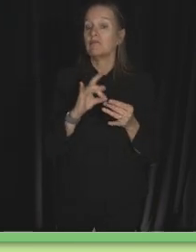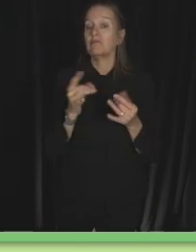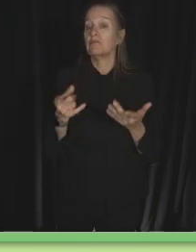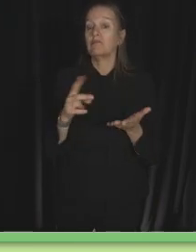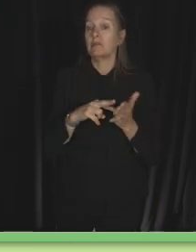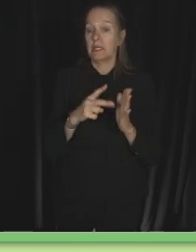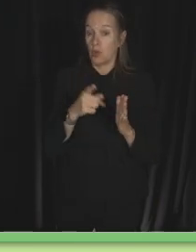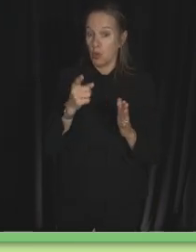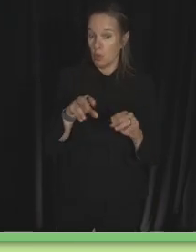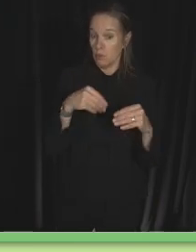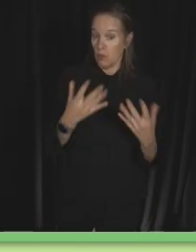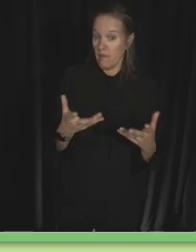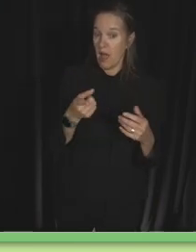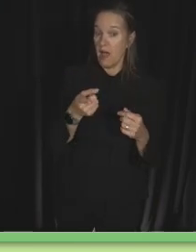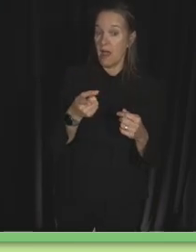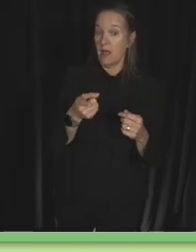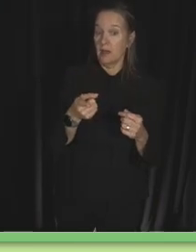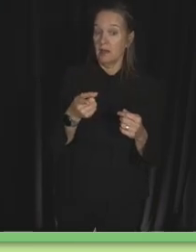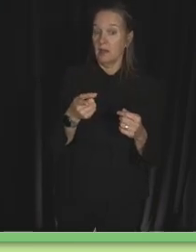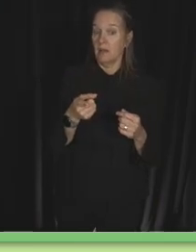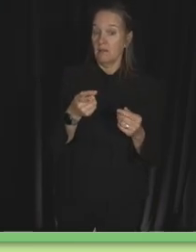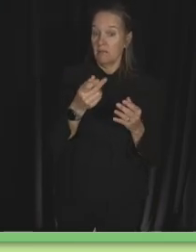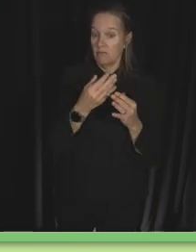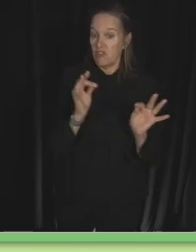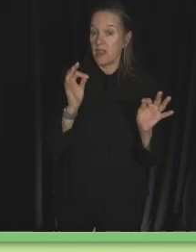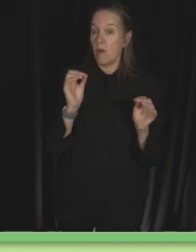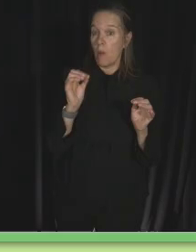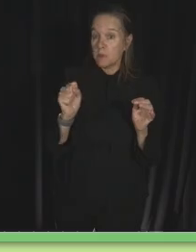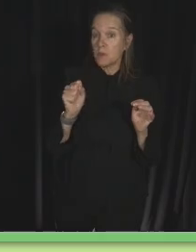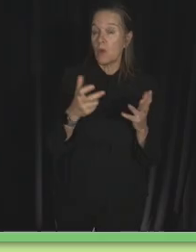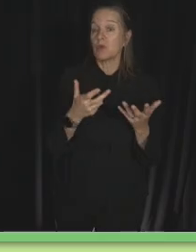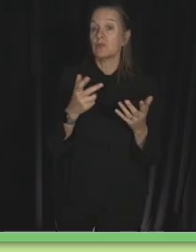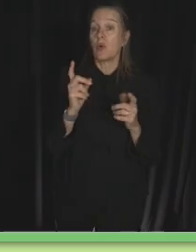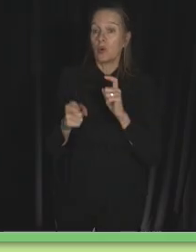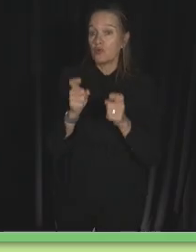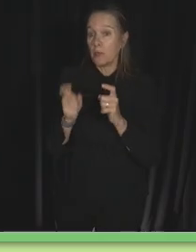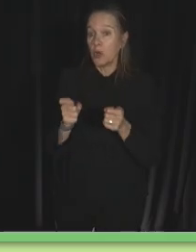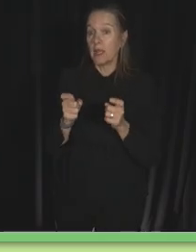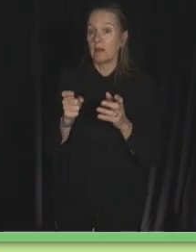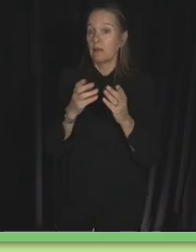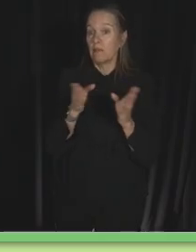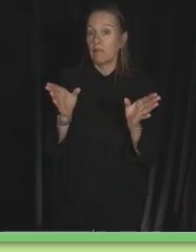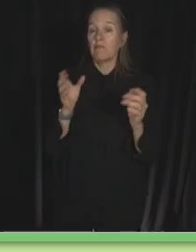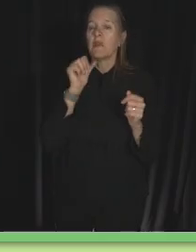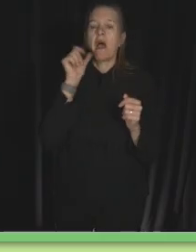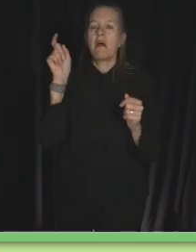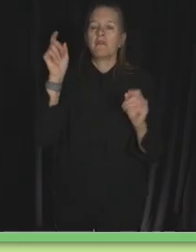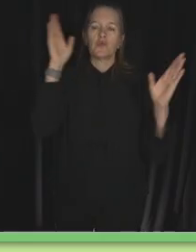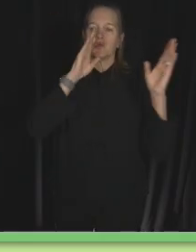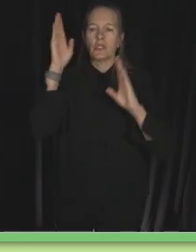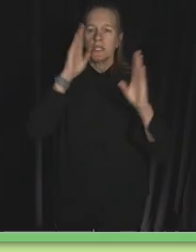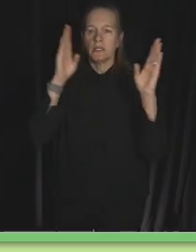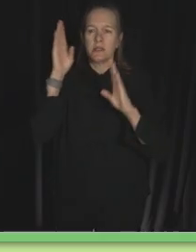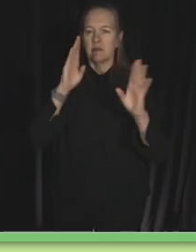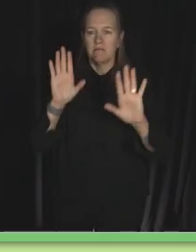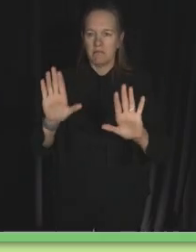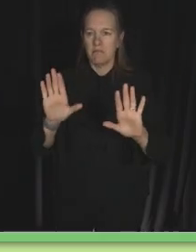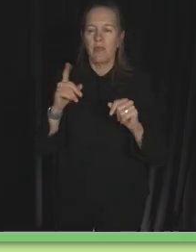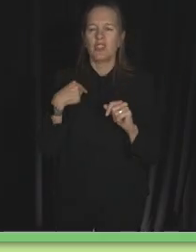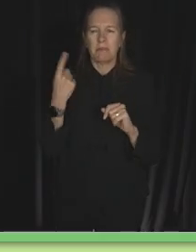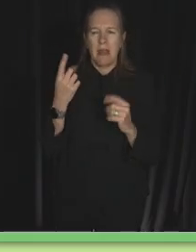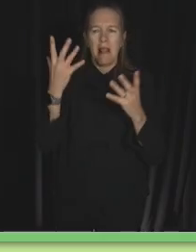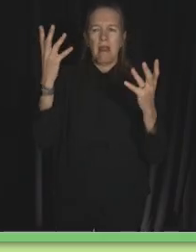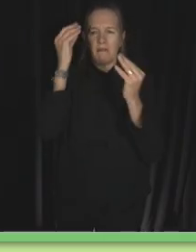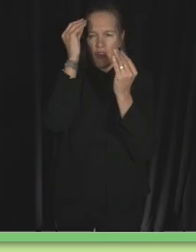are you providing free and open source or contributing? Not in scope. Don't have to worry about that. There's been a lot of FUD about this in